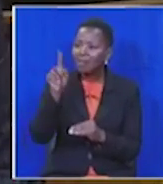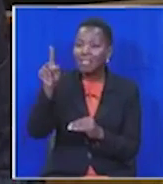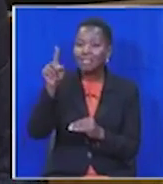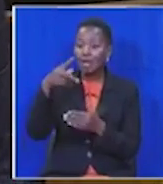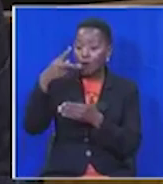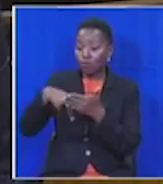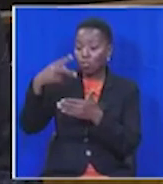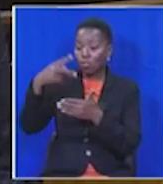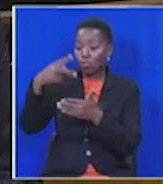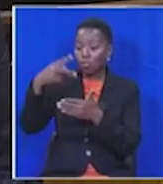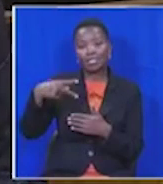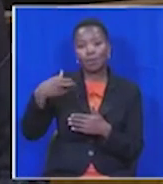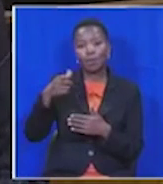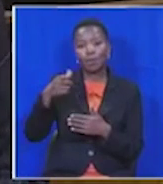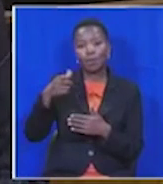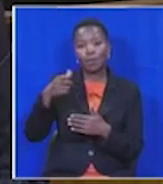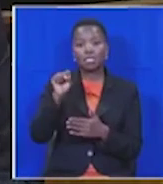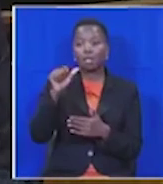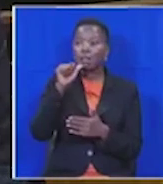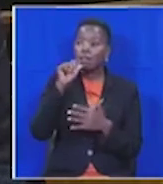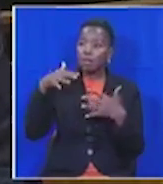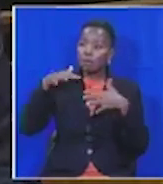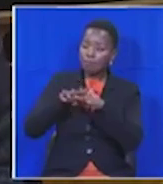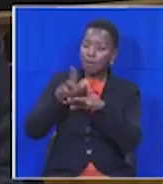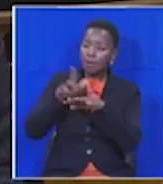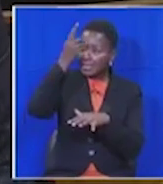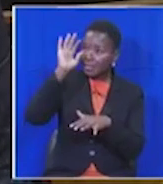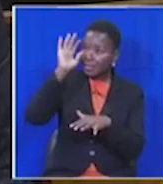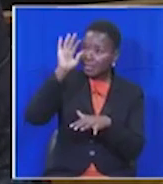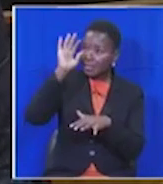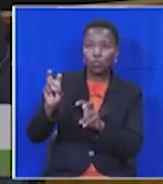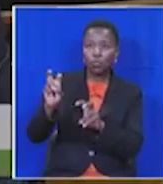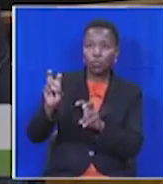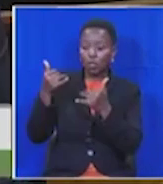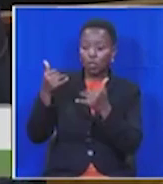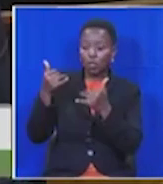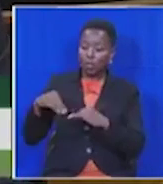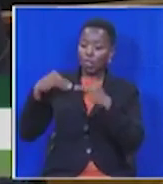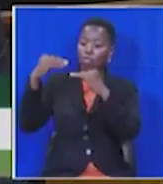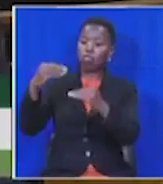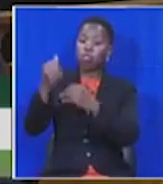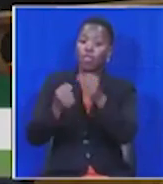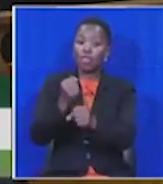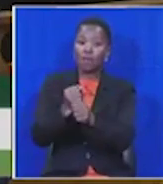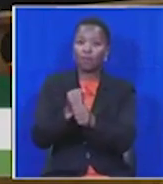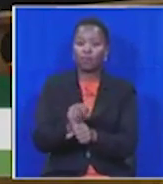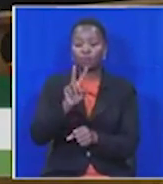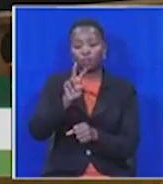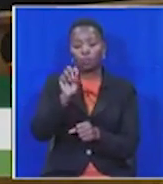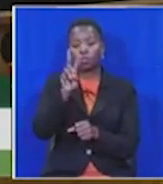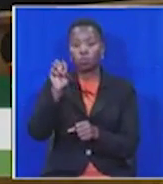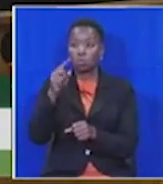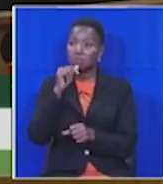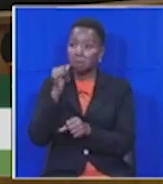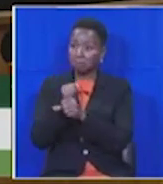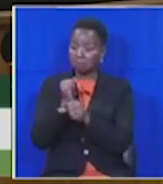that has delayed the Durban dugout port from this year to 2020. How's that for speeding up